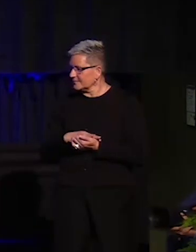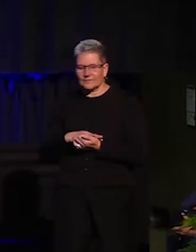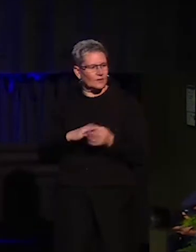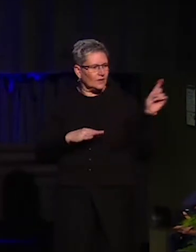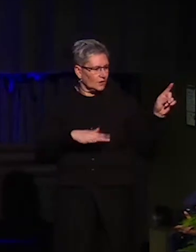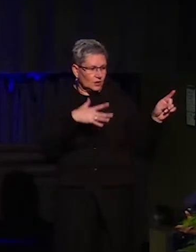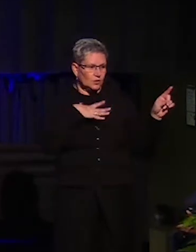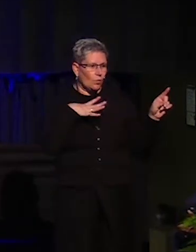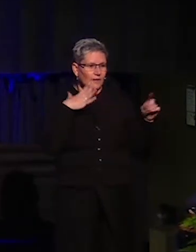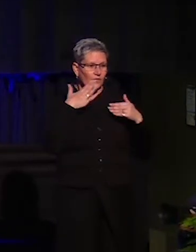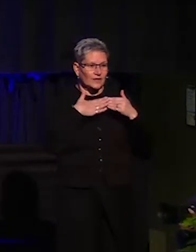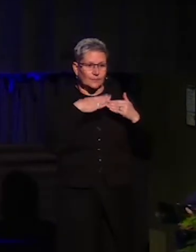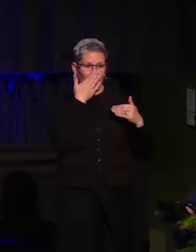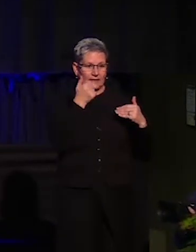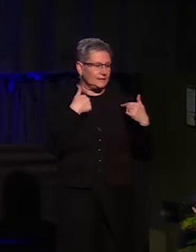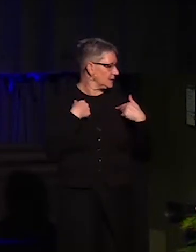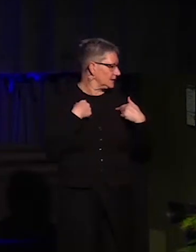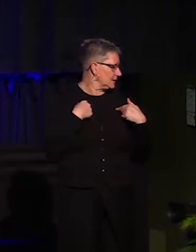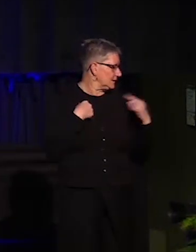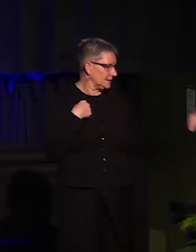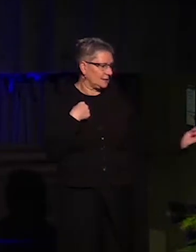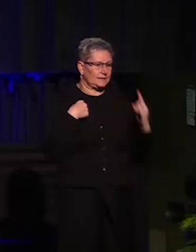Does anyone want to actually fix that?